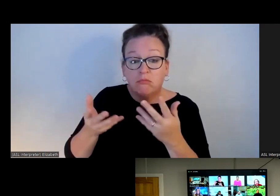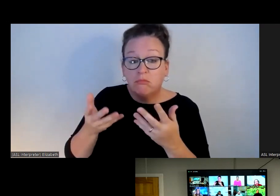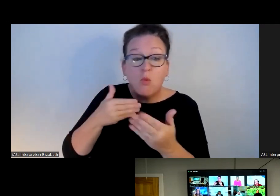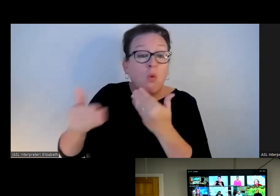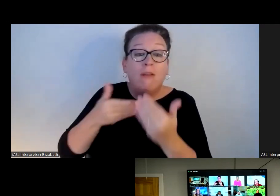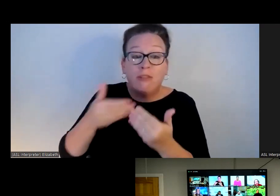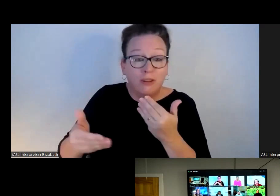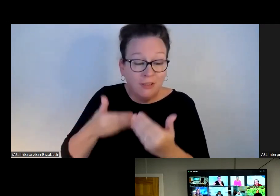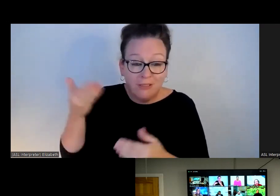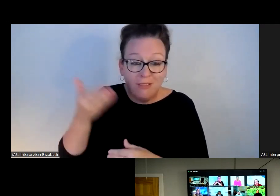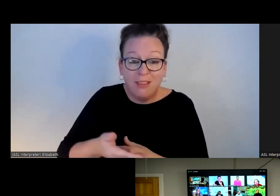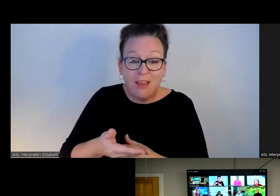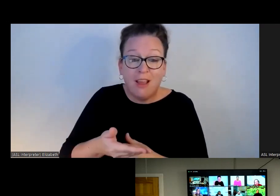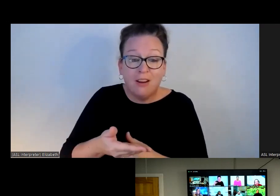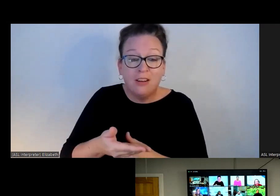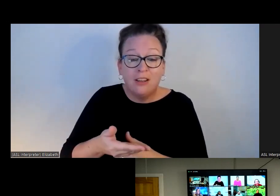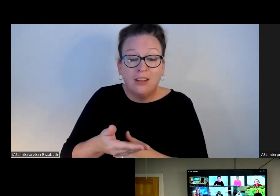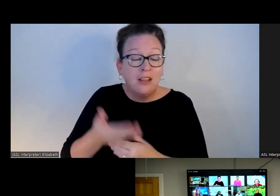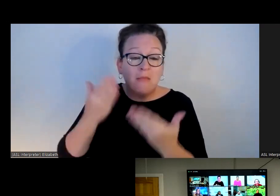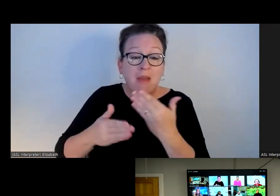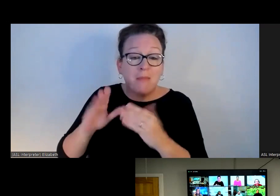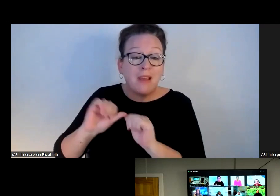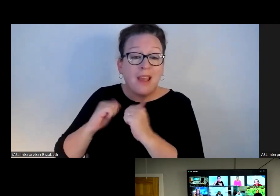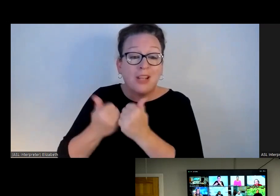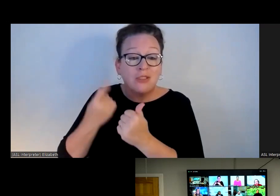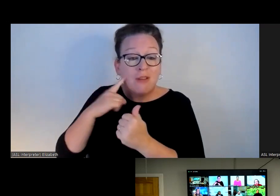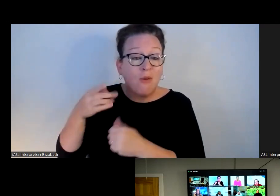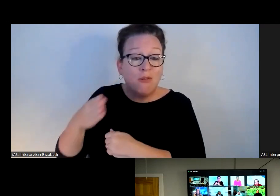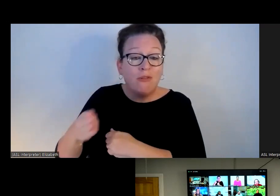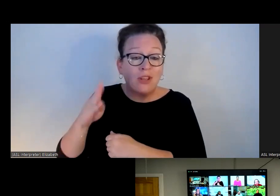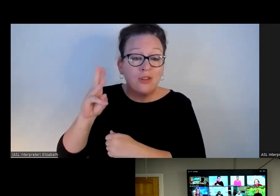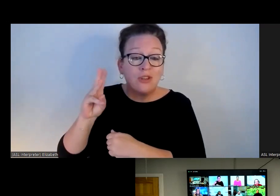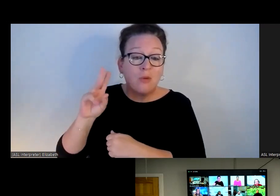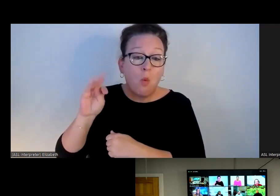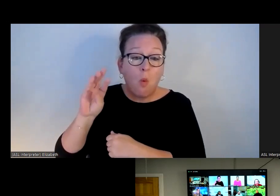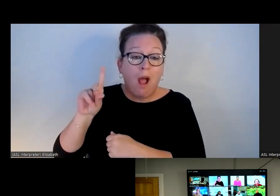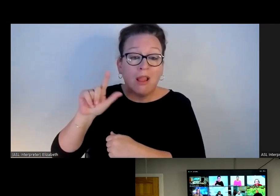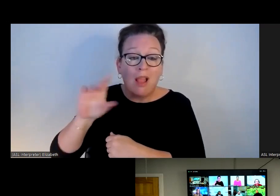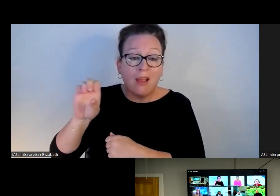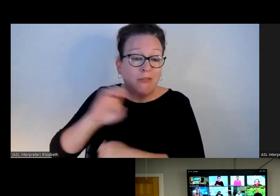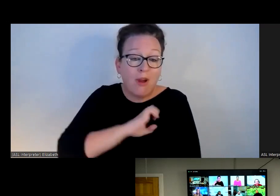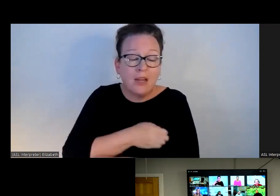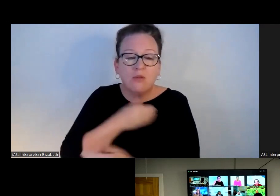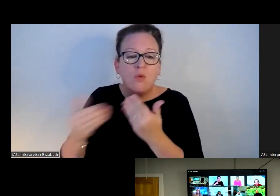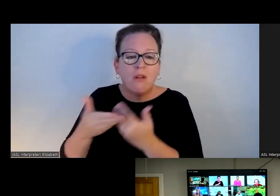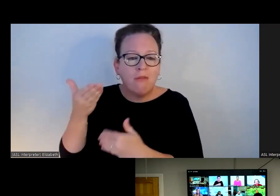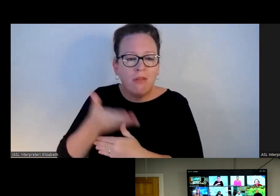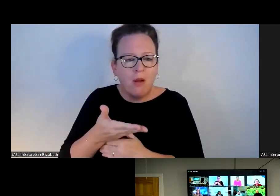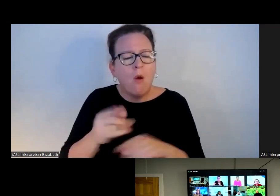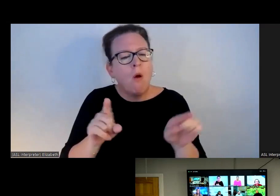whoever, Fish and Wildlife or Energy or whoever is, should be there. And then I think,